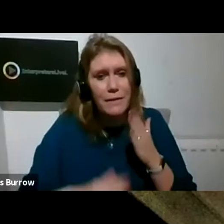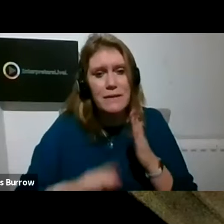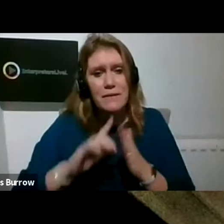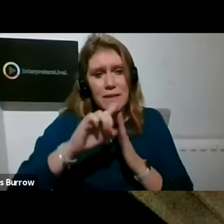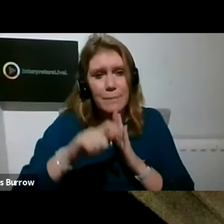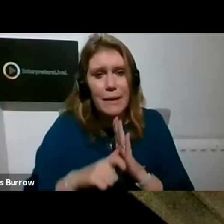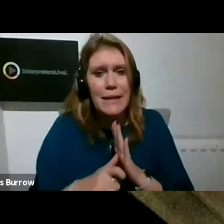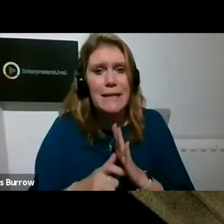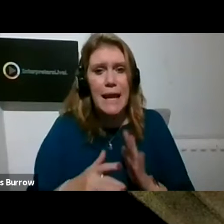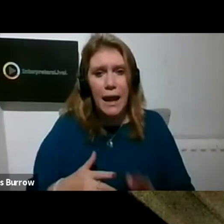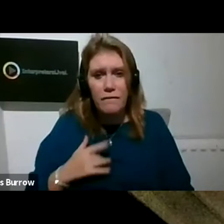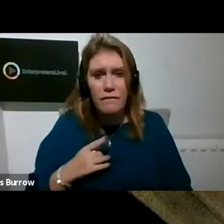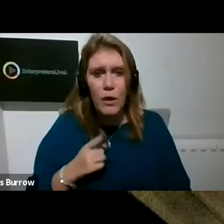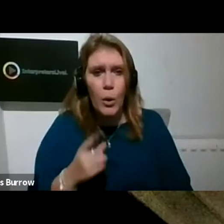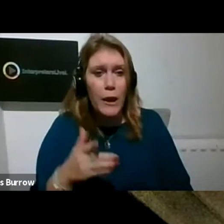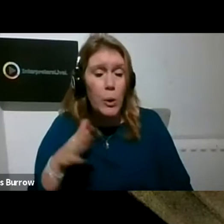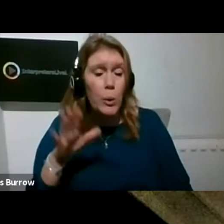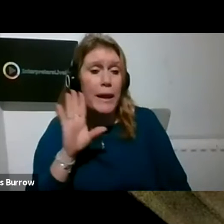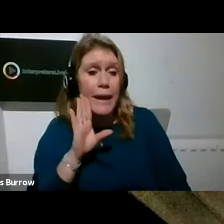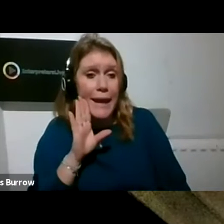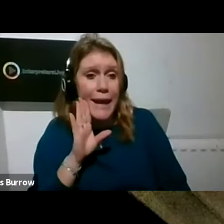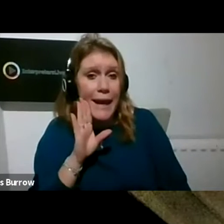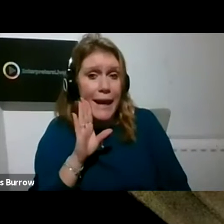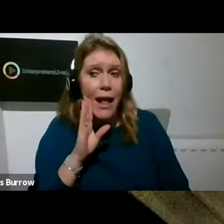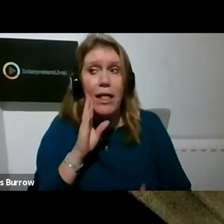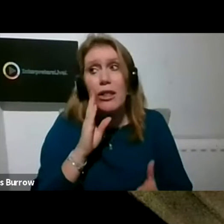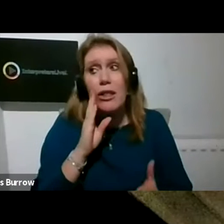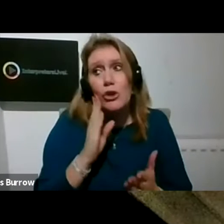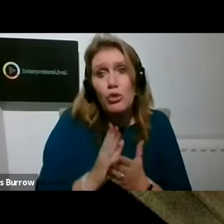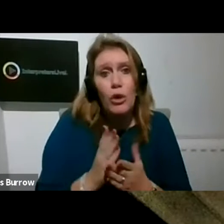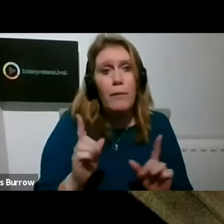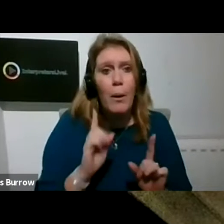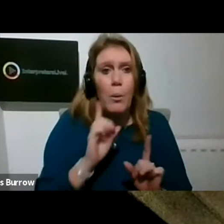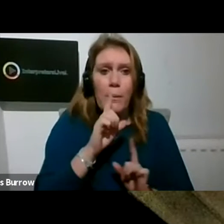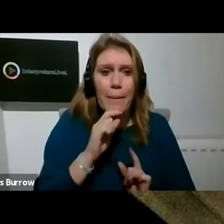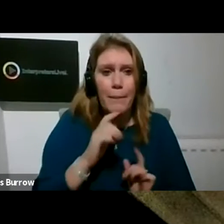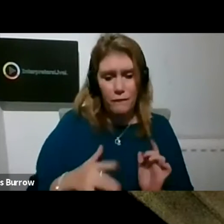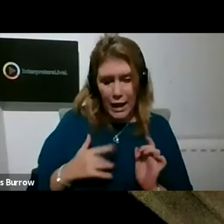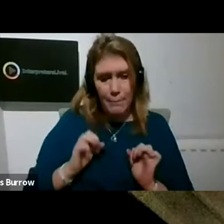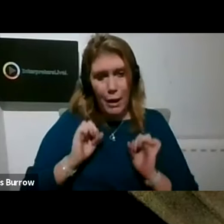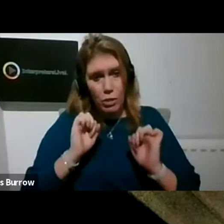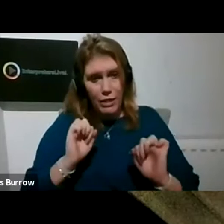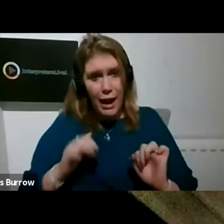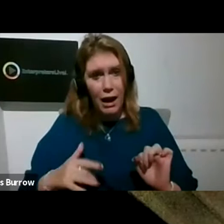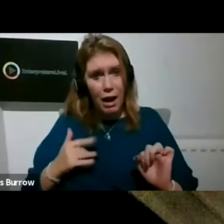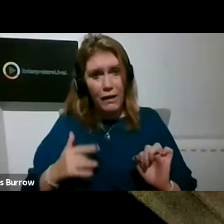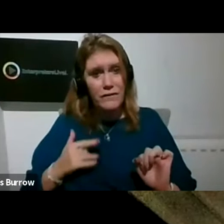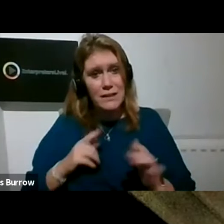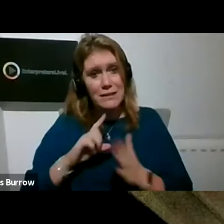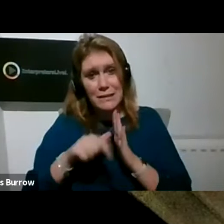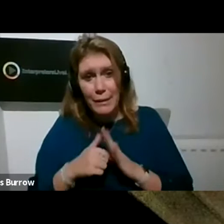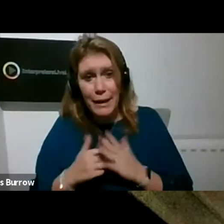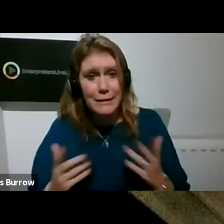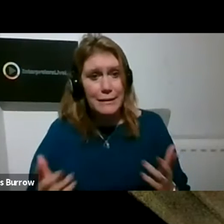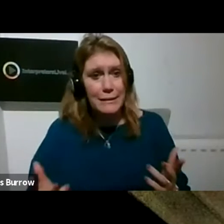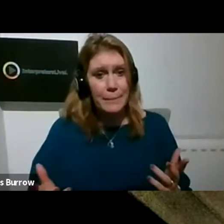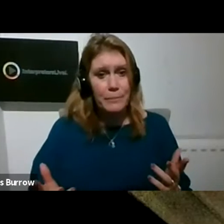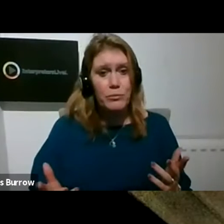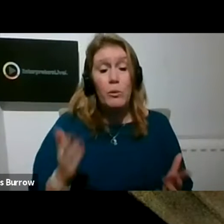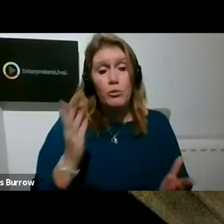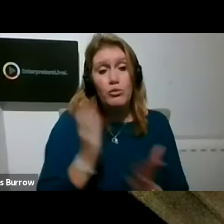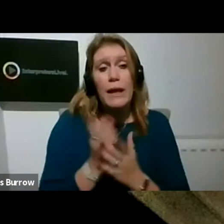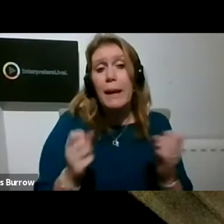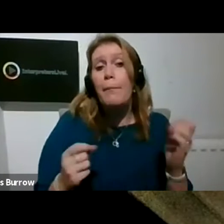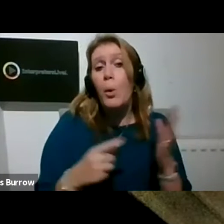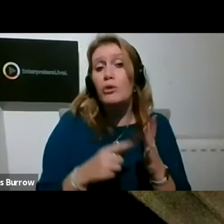you actually hear what people actually think about their lives with people. So yeah, those interviews were like really important to